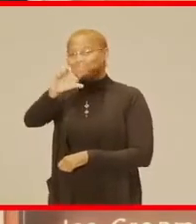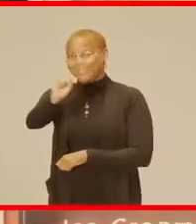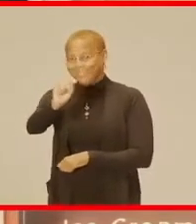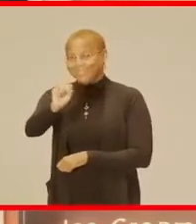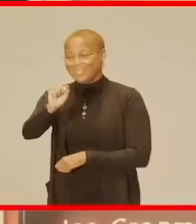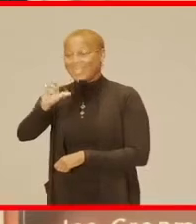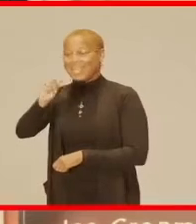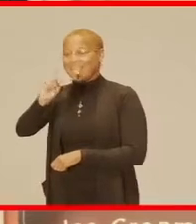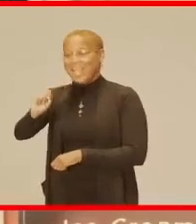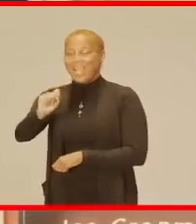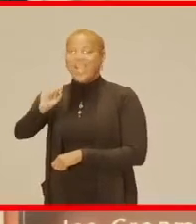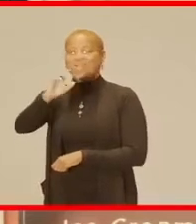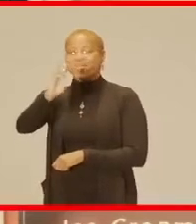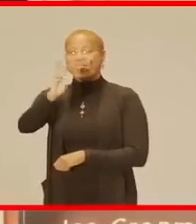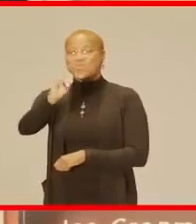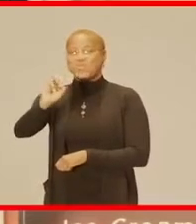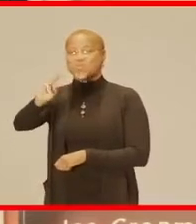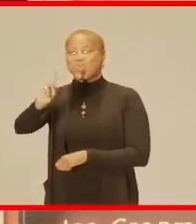Cells at Work